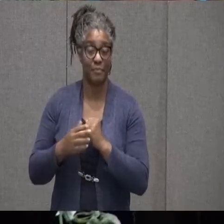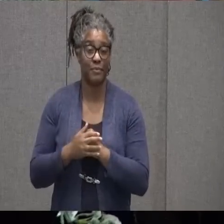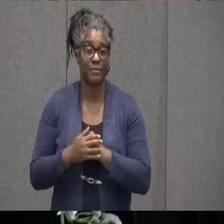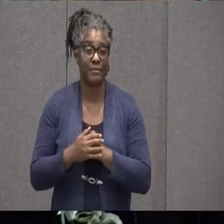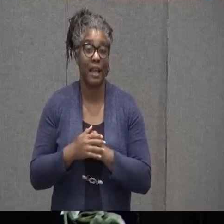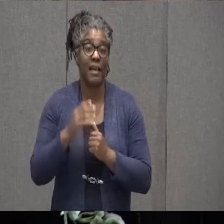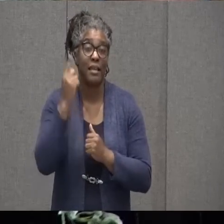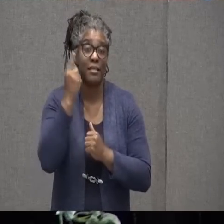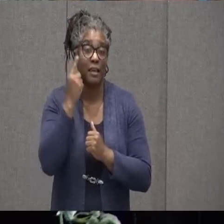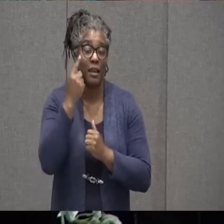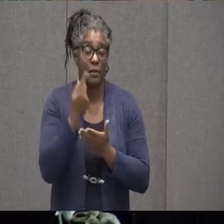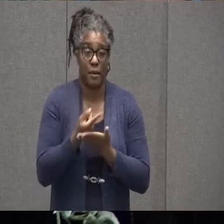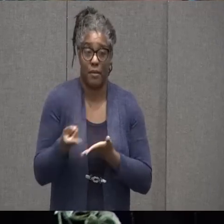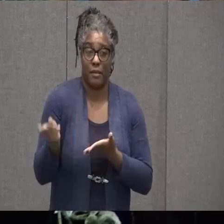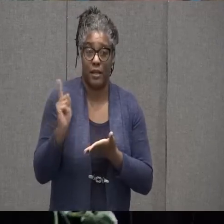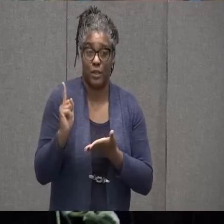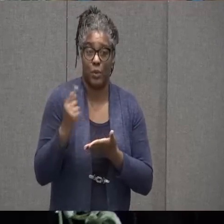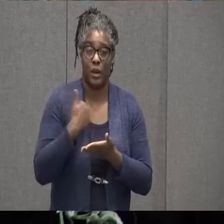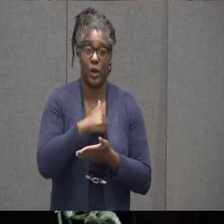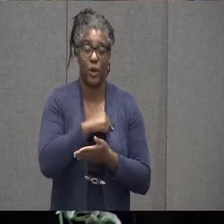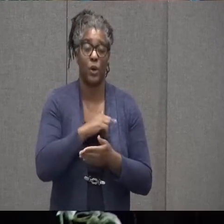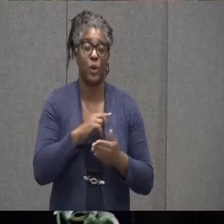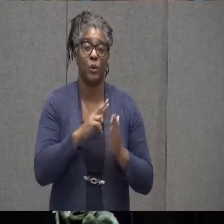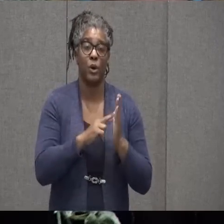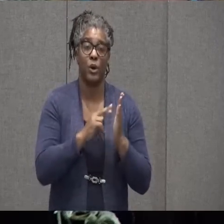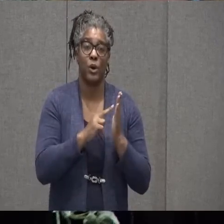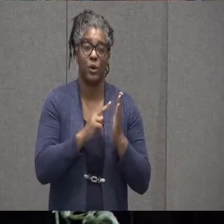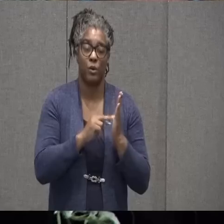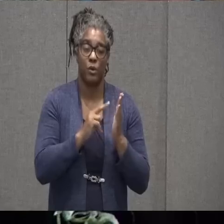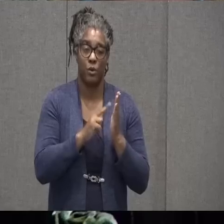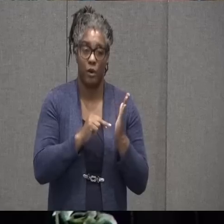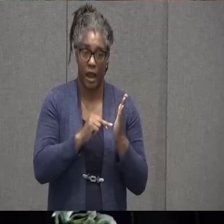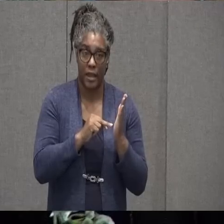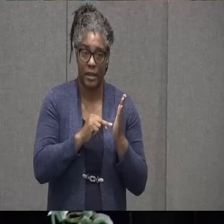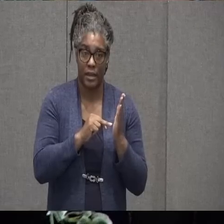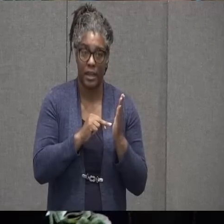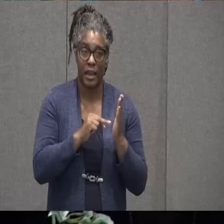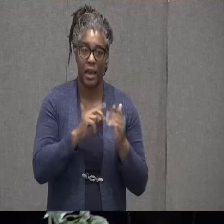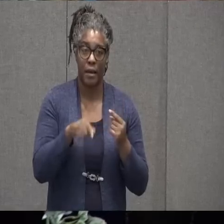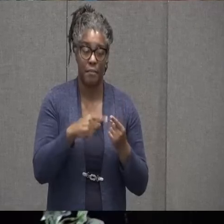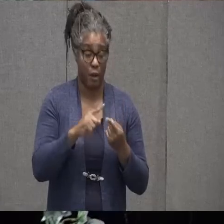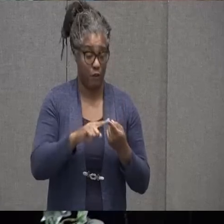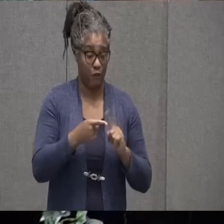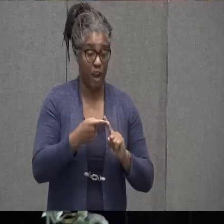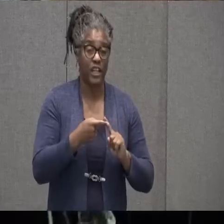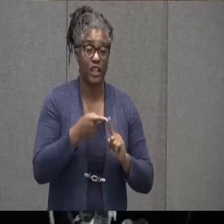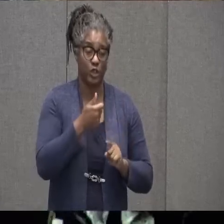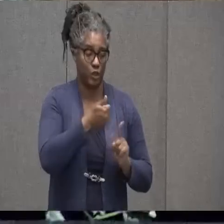read our story about our friend who earned her buck,